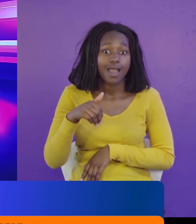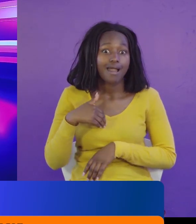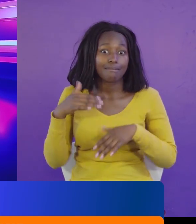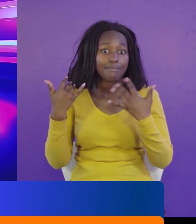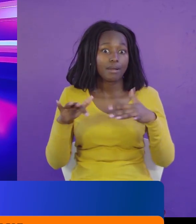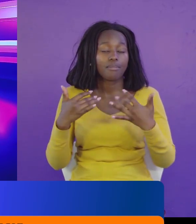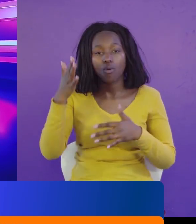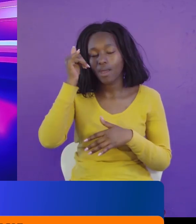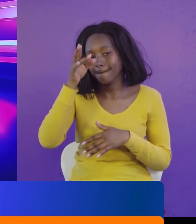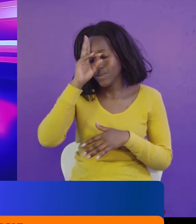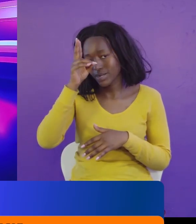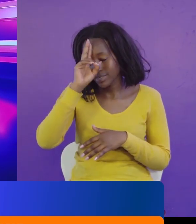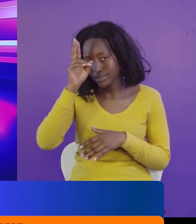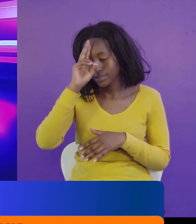Oroba